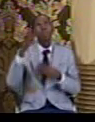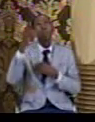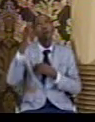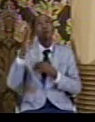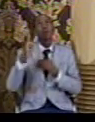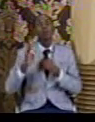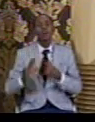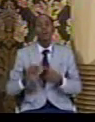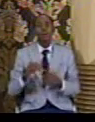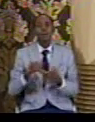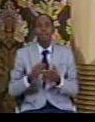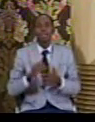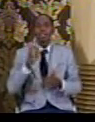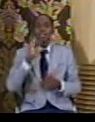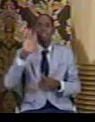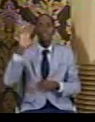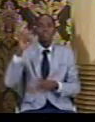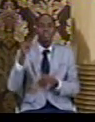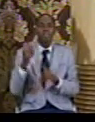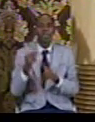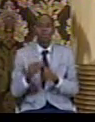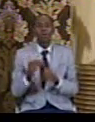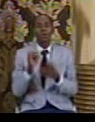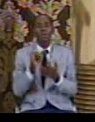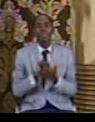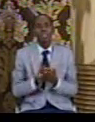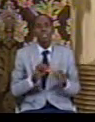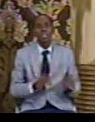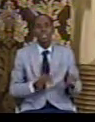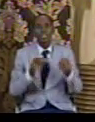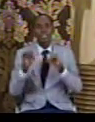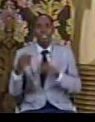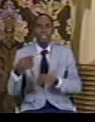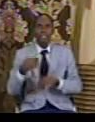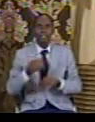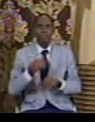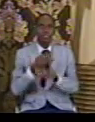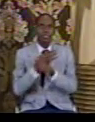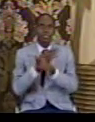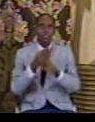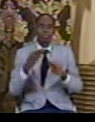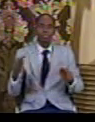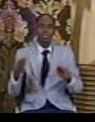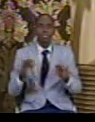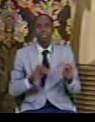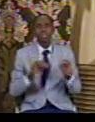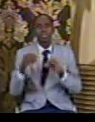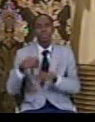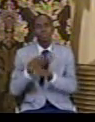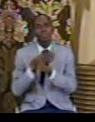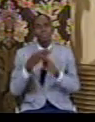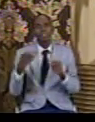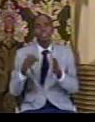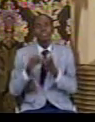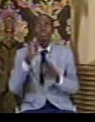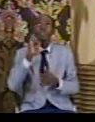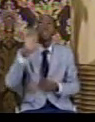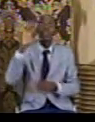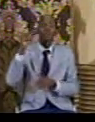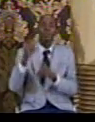of God. It is the word that sets us free. That sets us